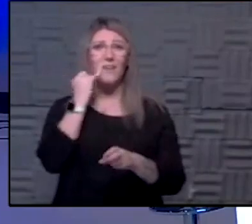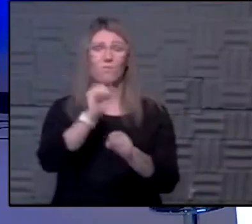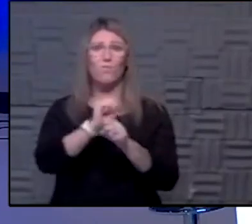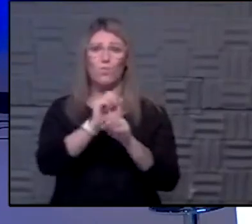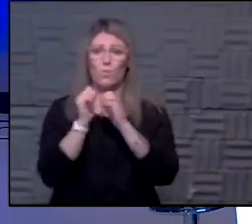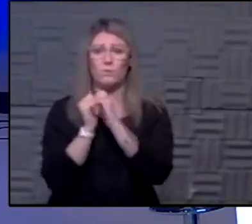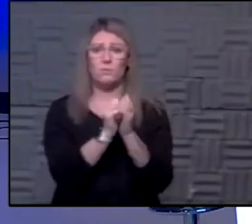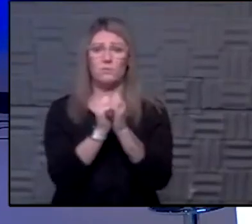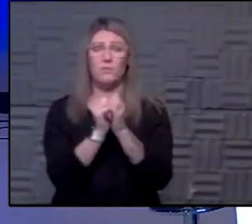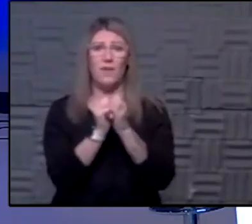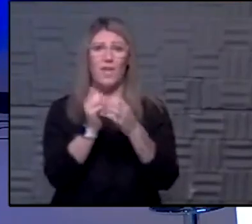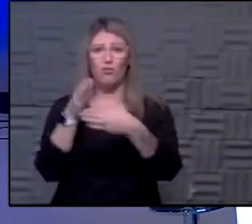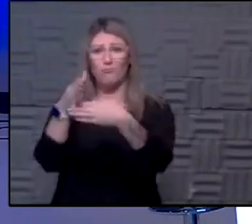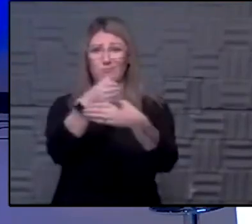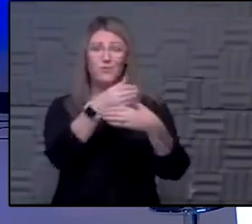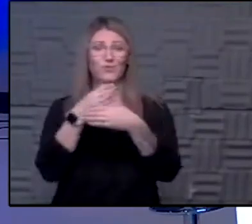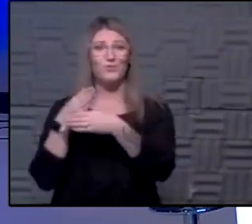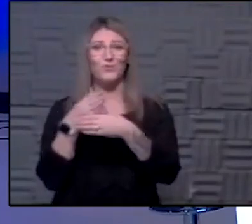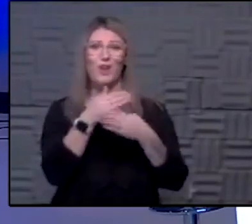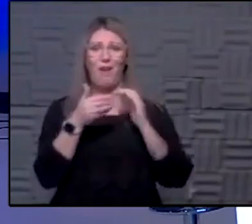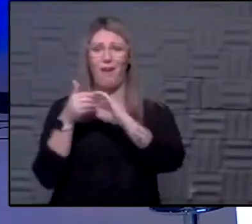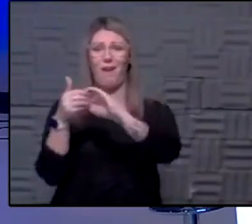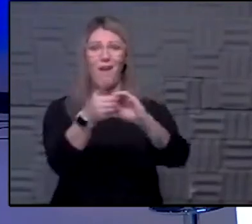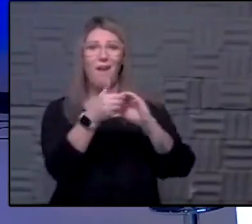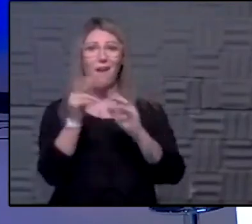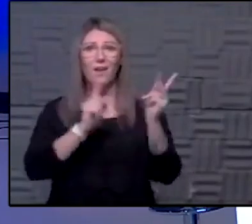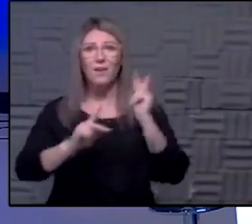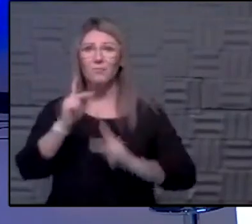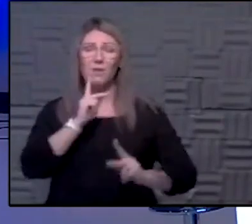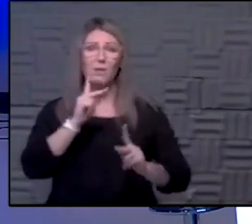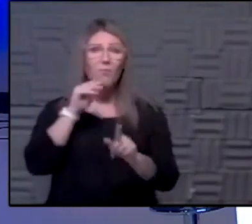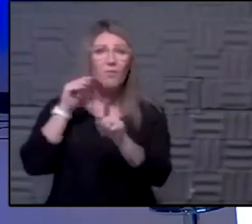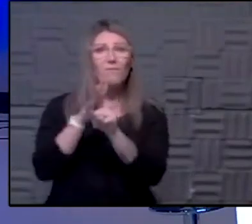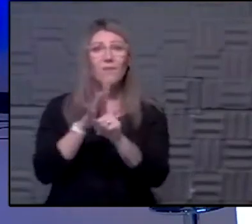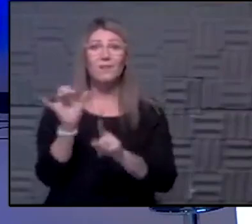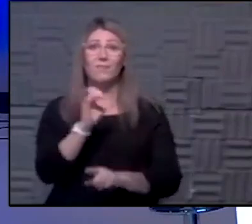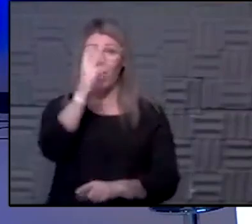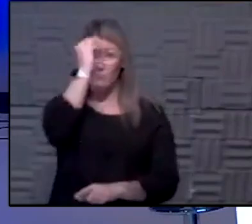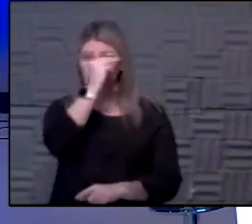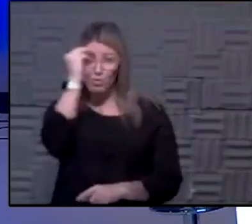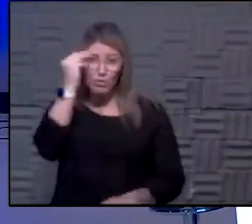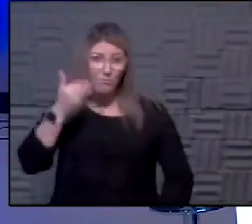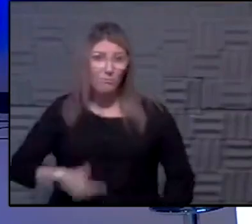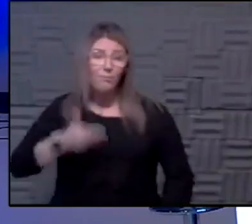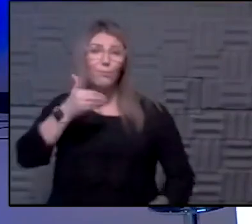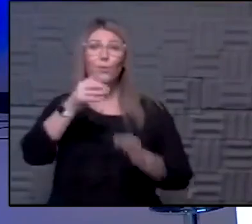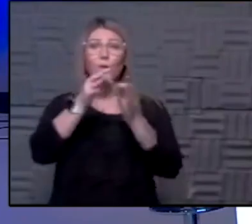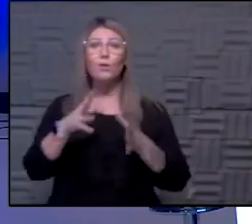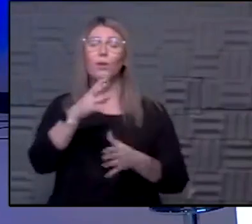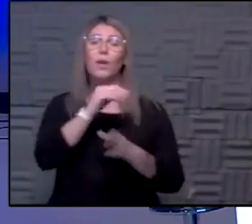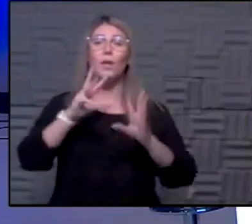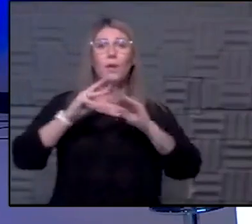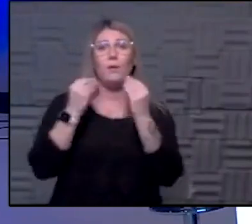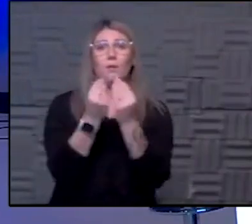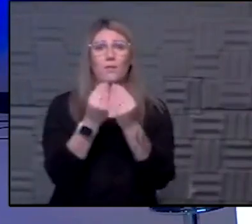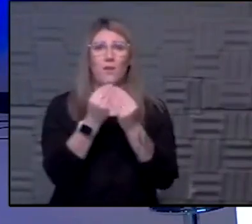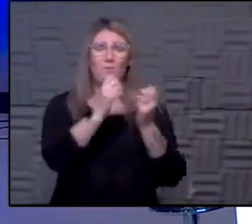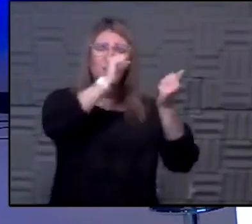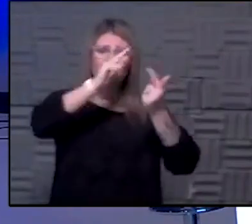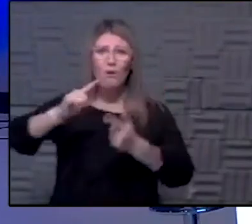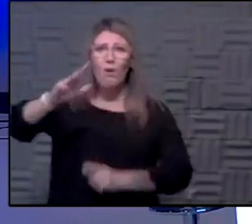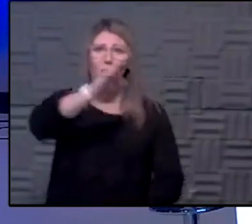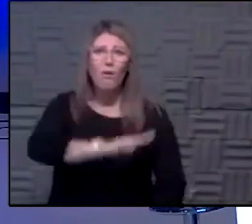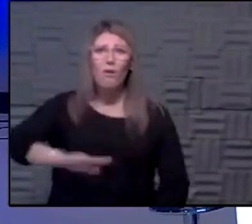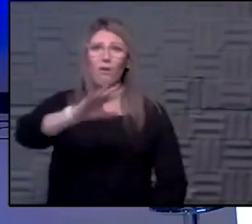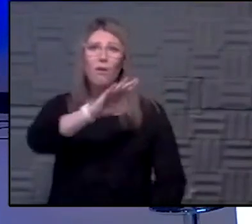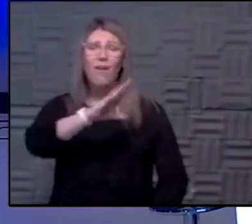share that, and we share it with people who we know have been affected, like Michelle, and families and people all around our area and all